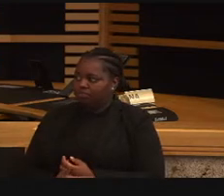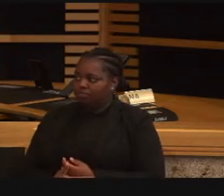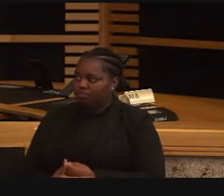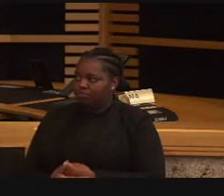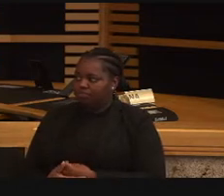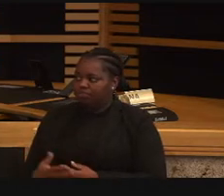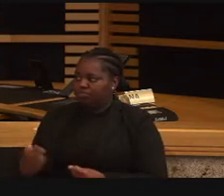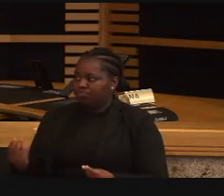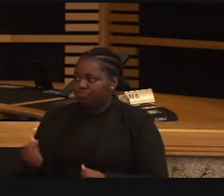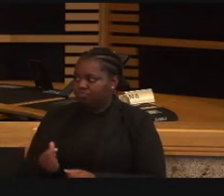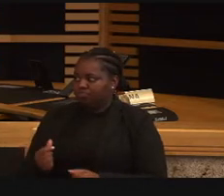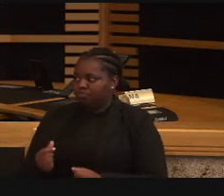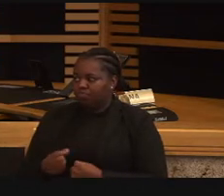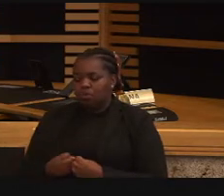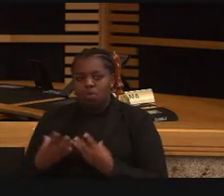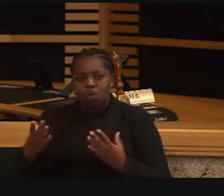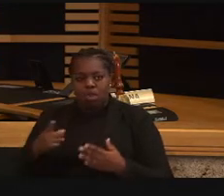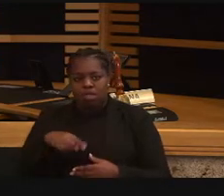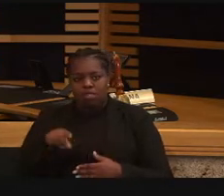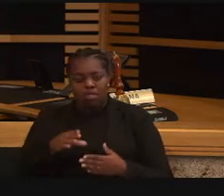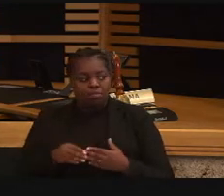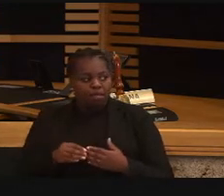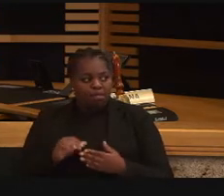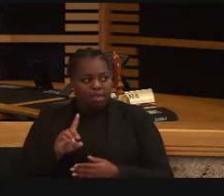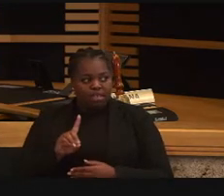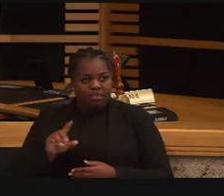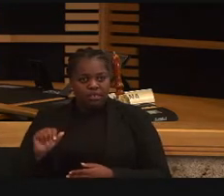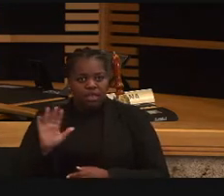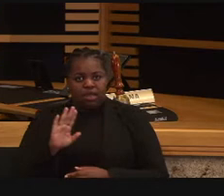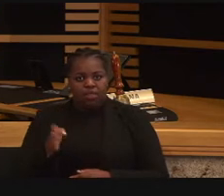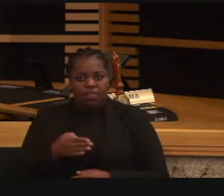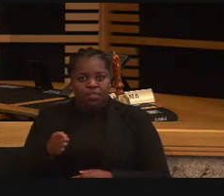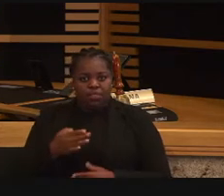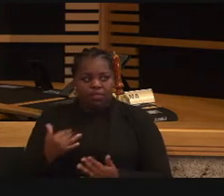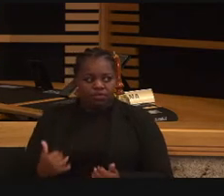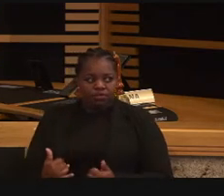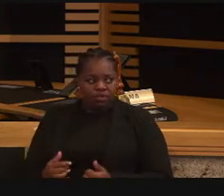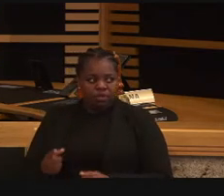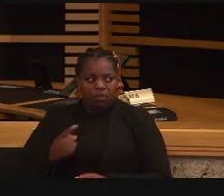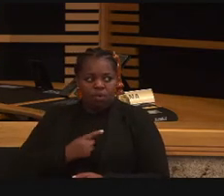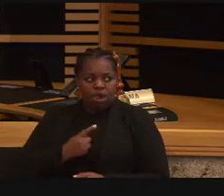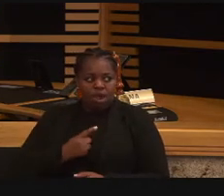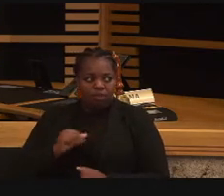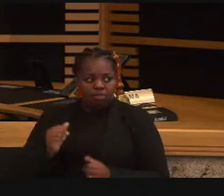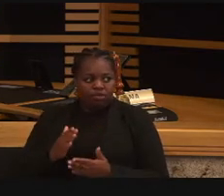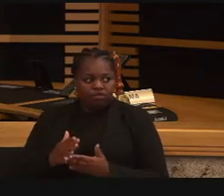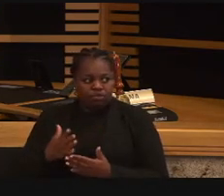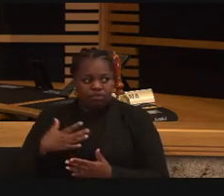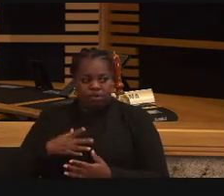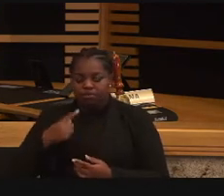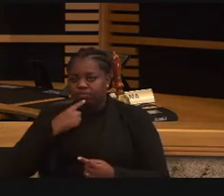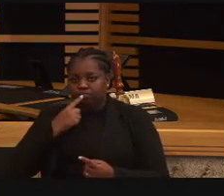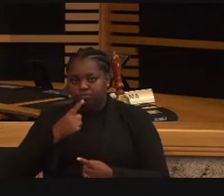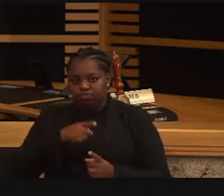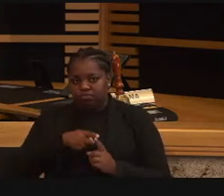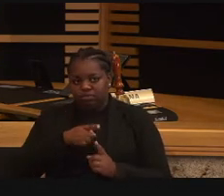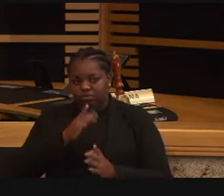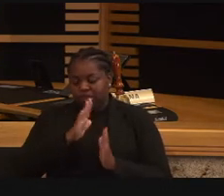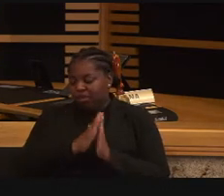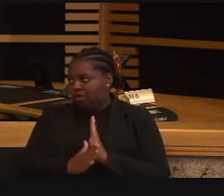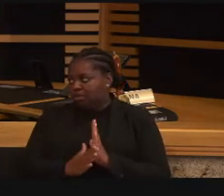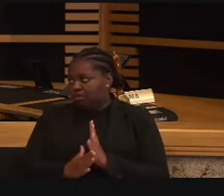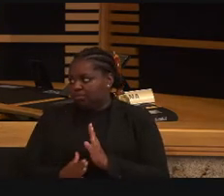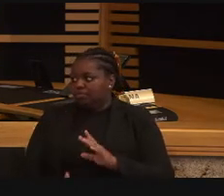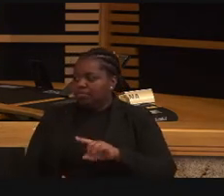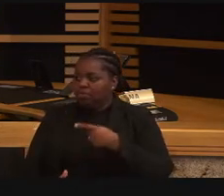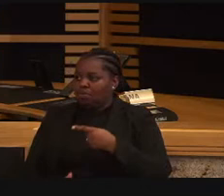pity that the majority of the members of the DA are not here today, because I wanted to refer to them directly. One